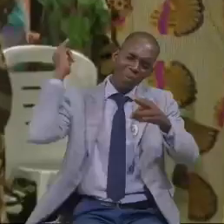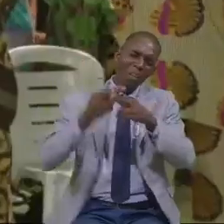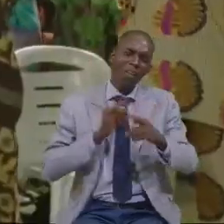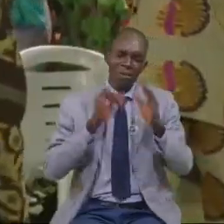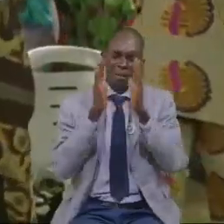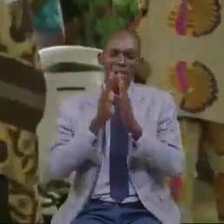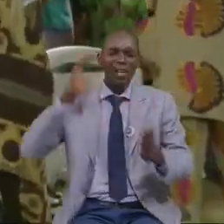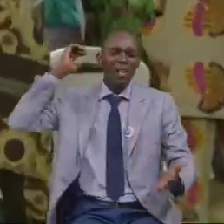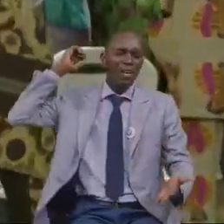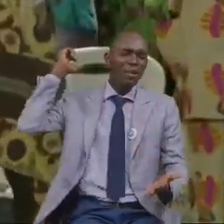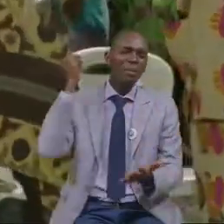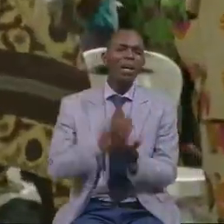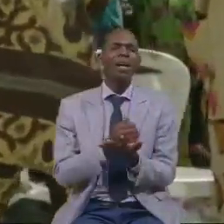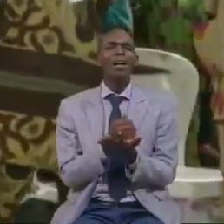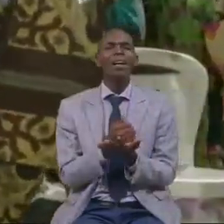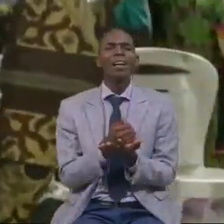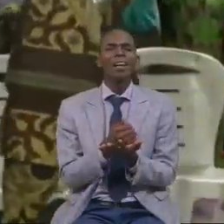pray.